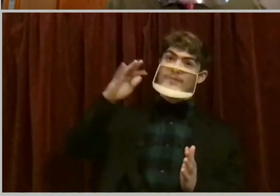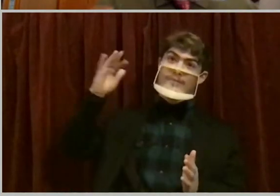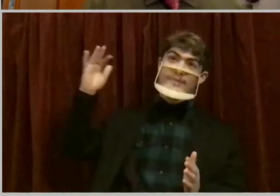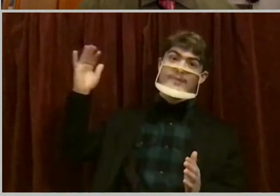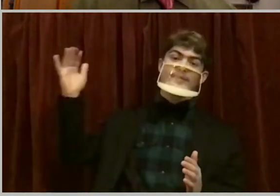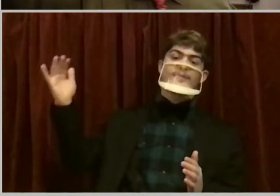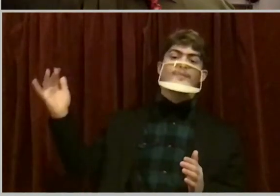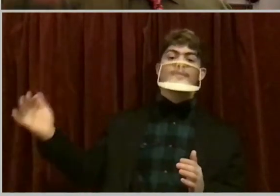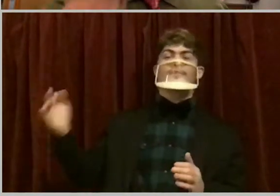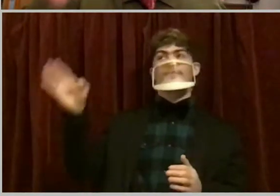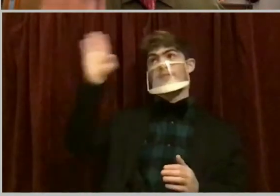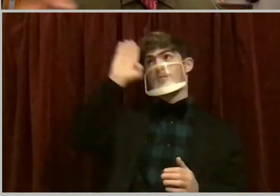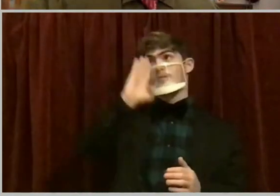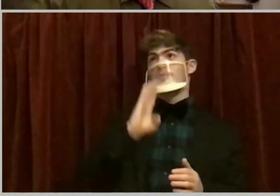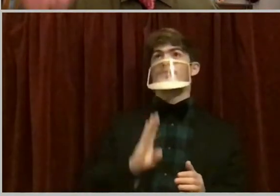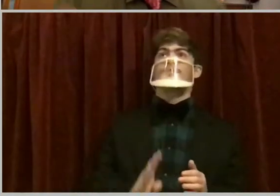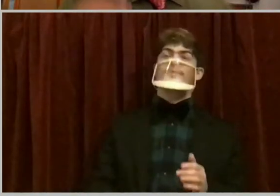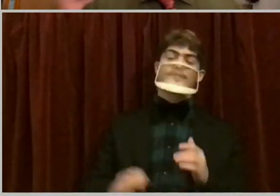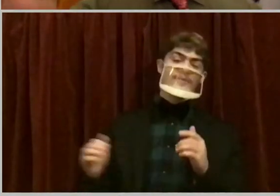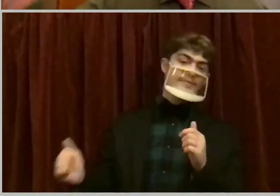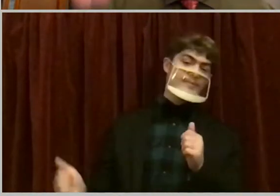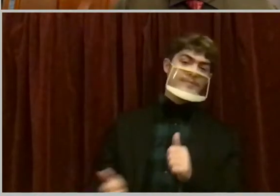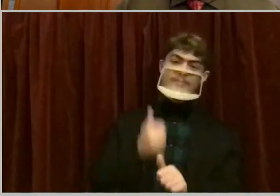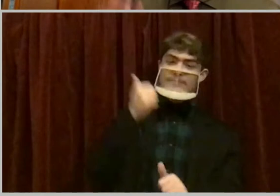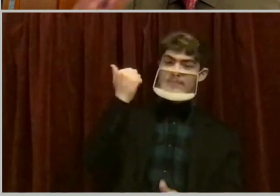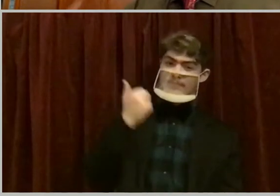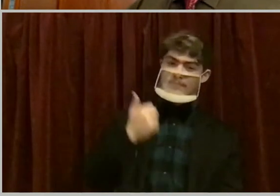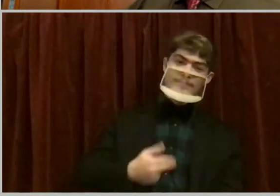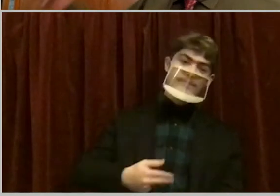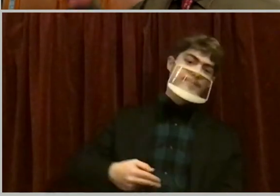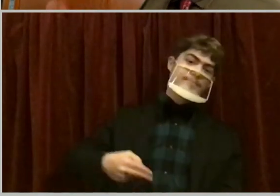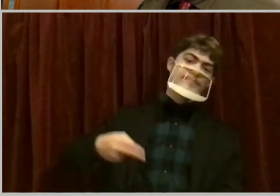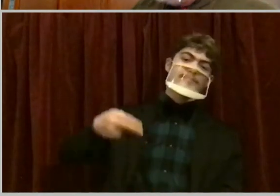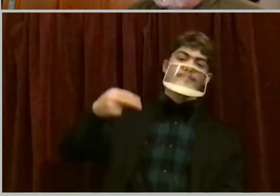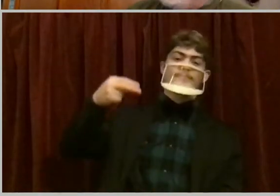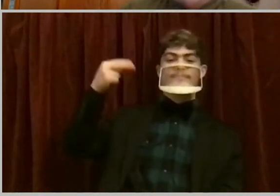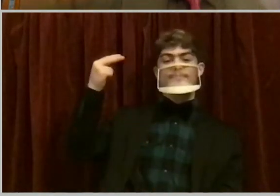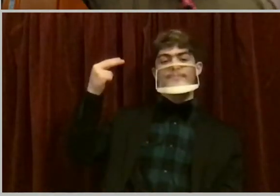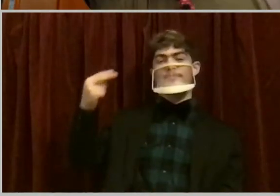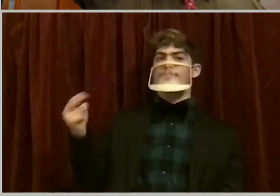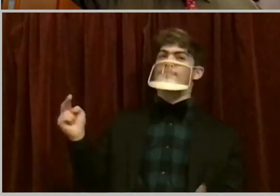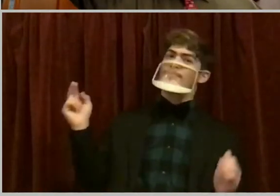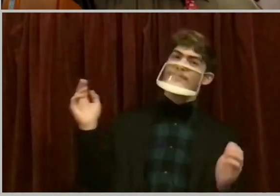Glory in excelsis Deo,